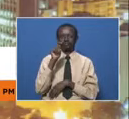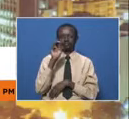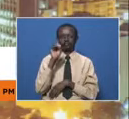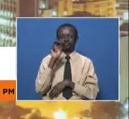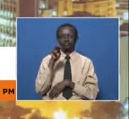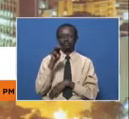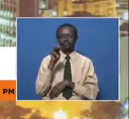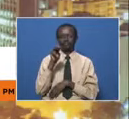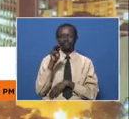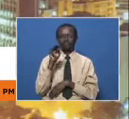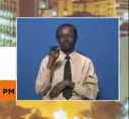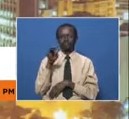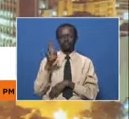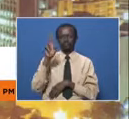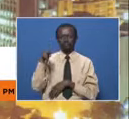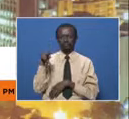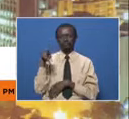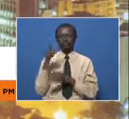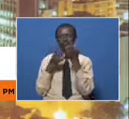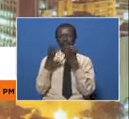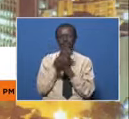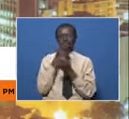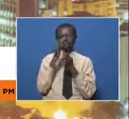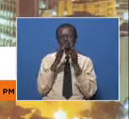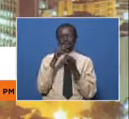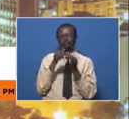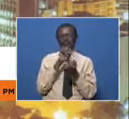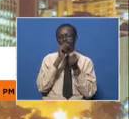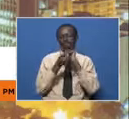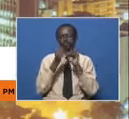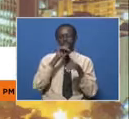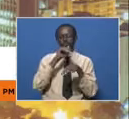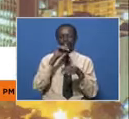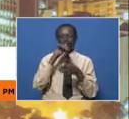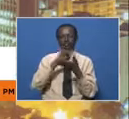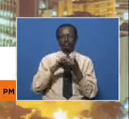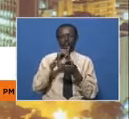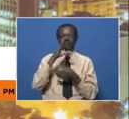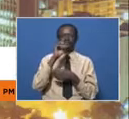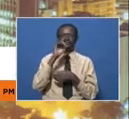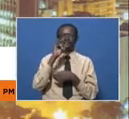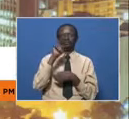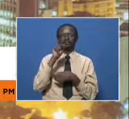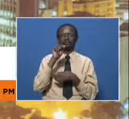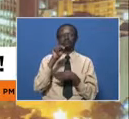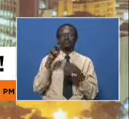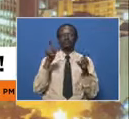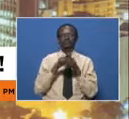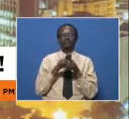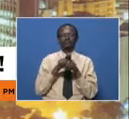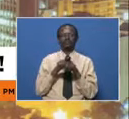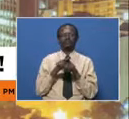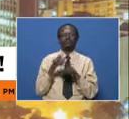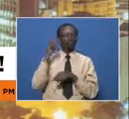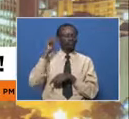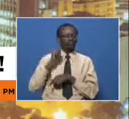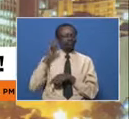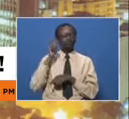this particular coin on the other side, it's a Kalenjin Kikuyu formation. Forever.